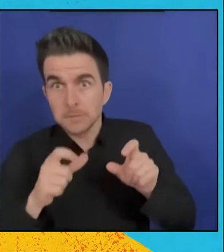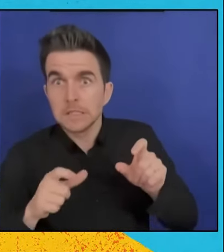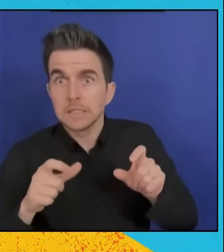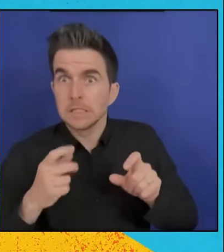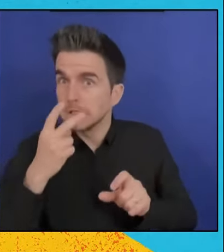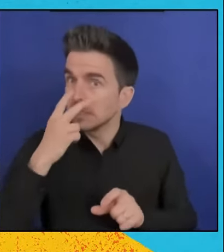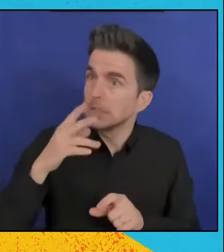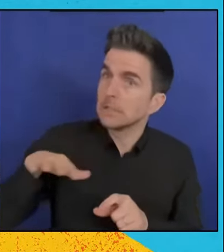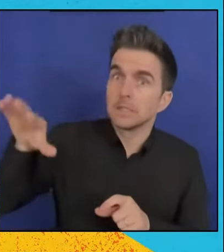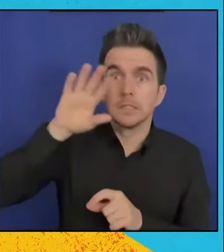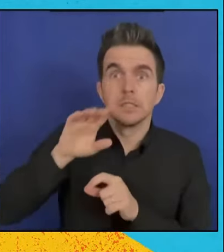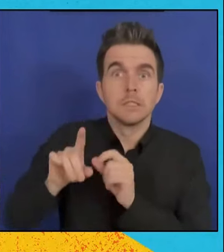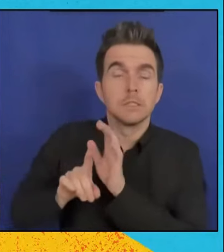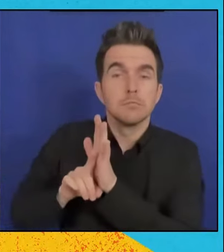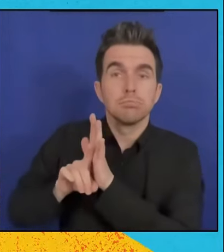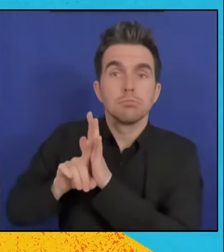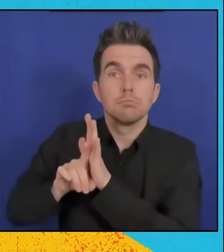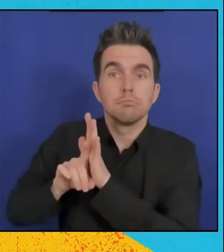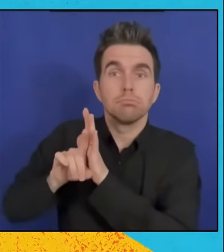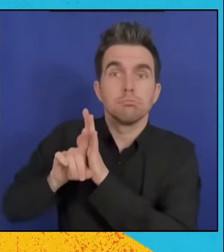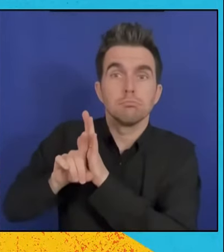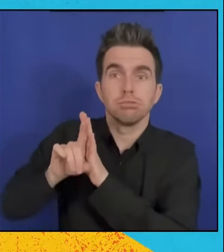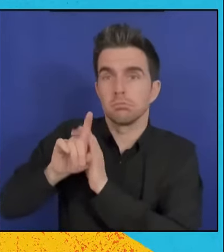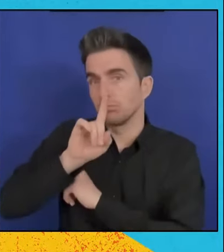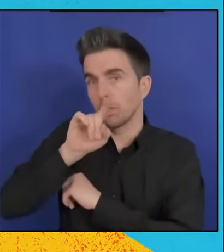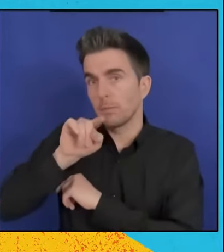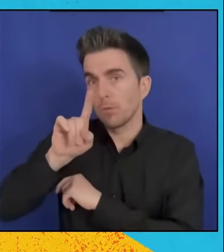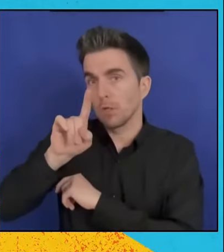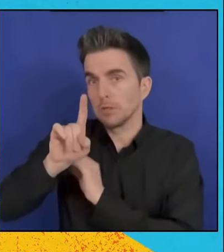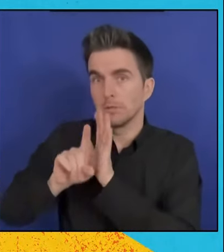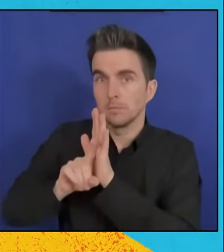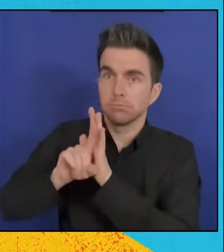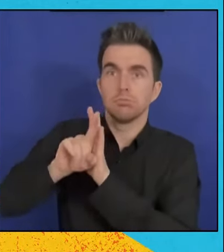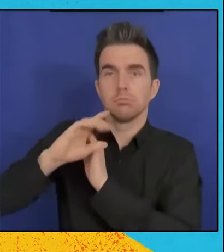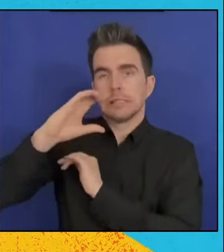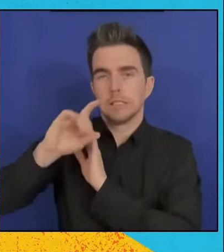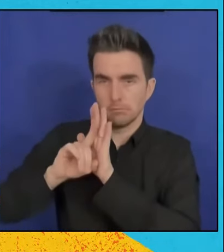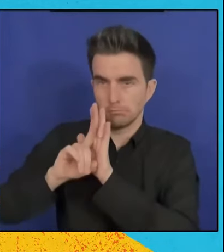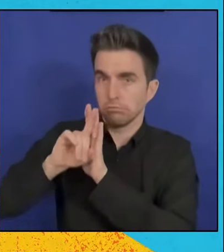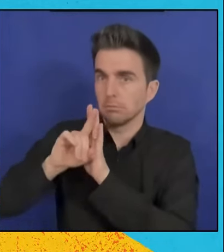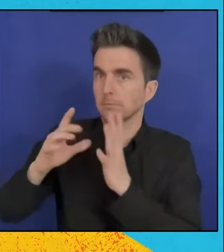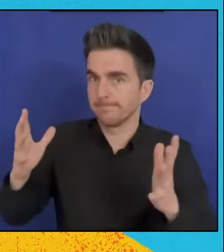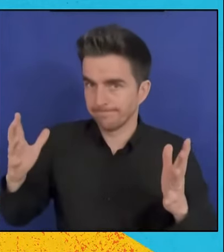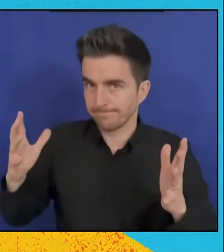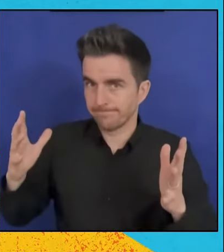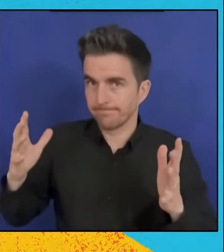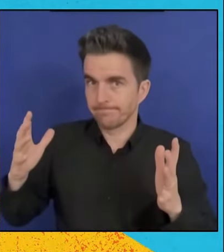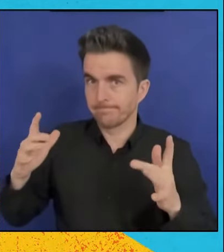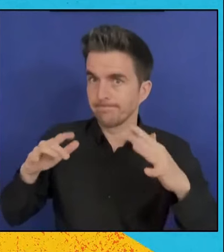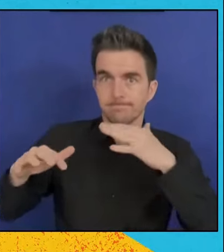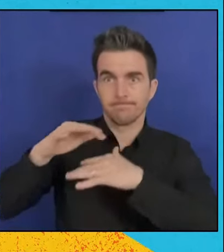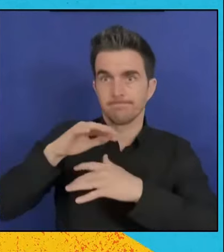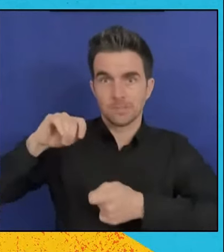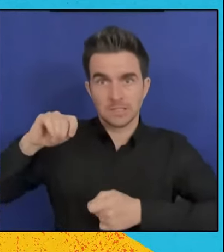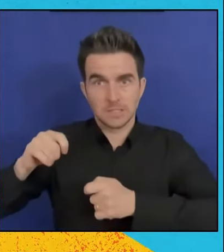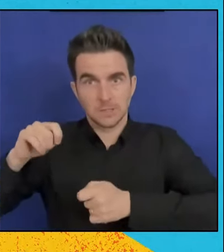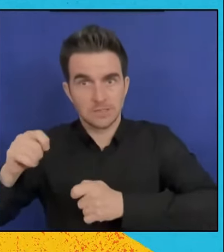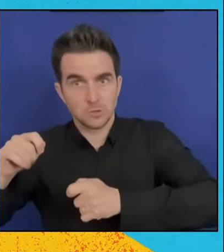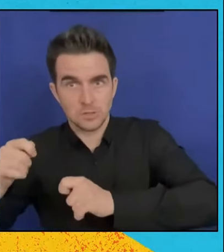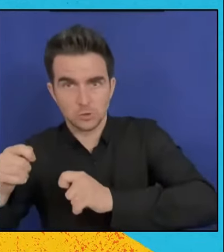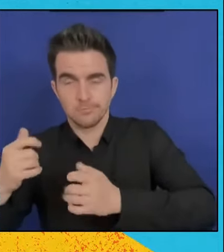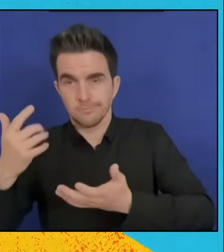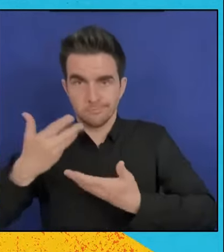warning on the climate crisis. We are going to share our stories and also efforts in addressing climate